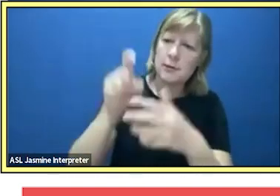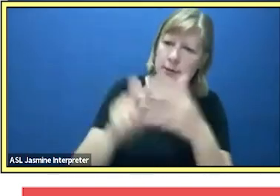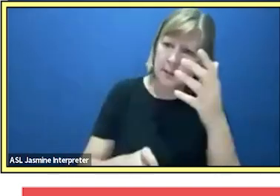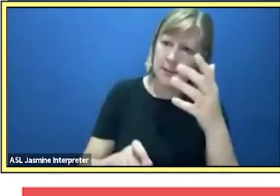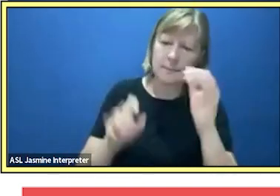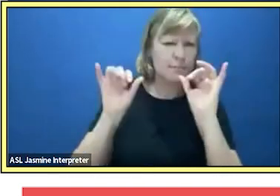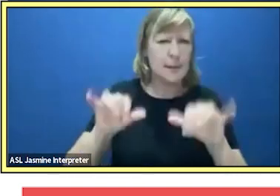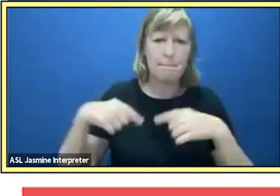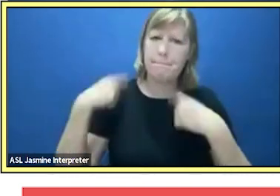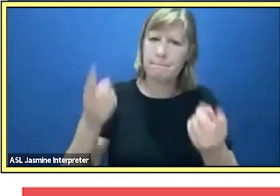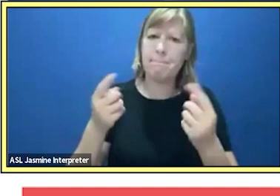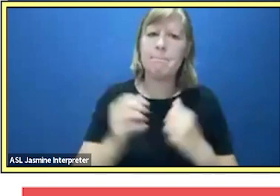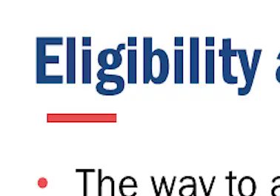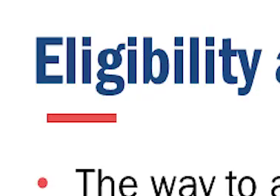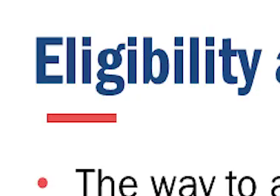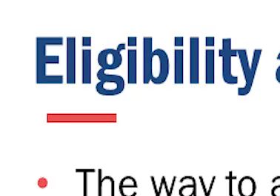Next slide.